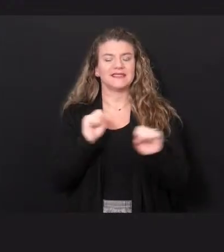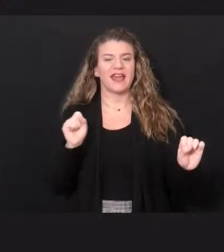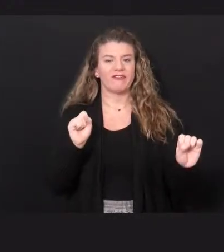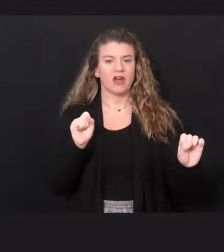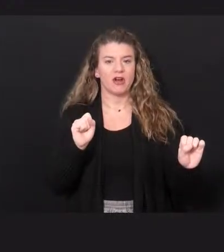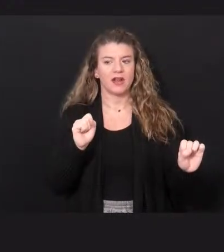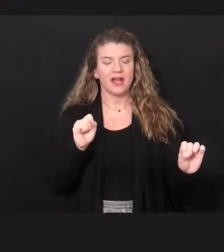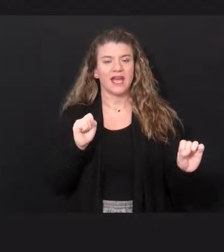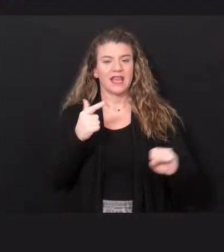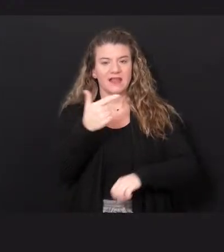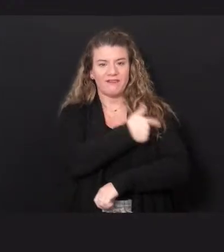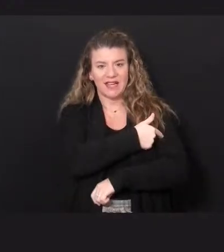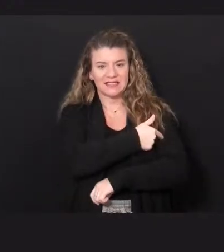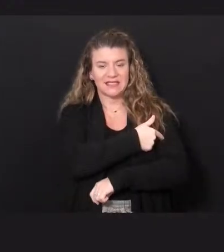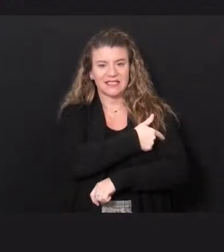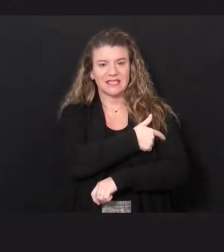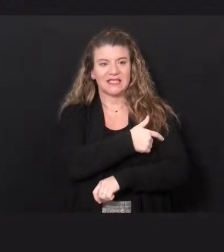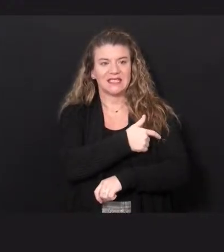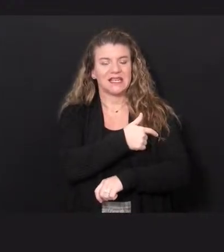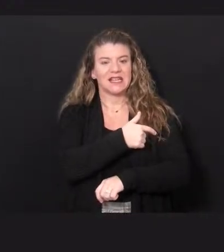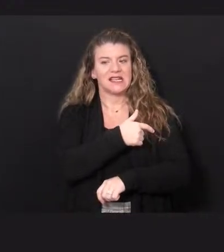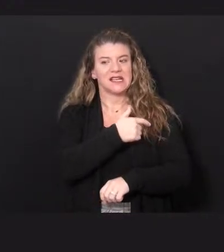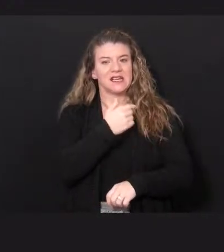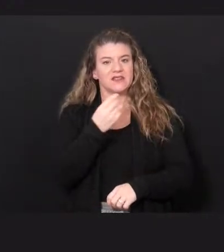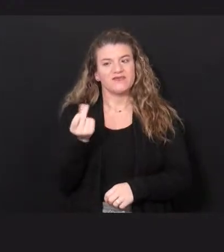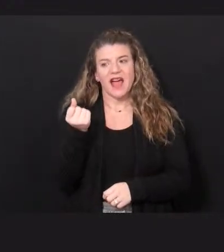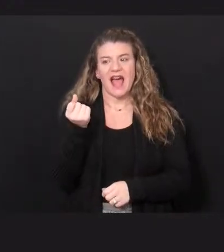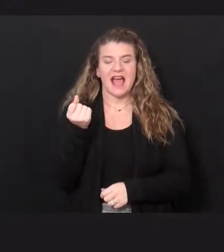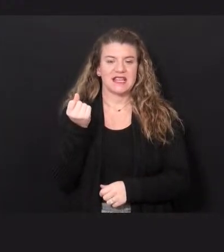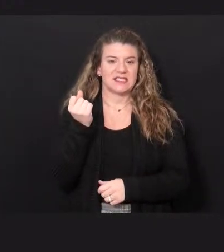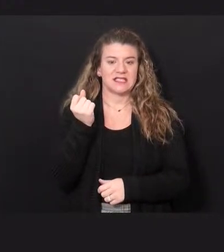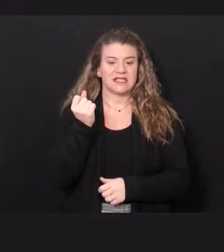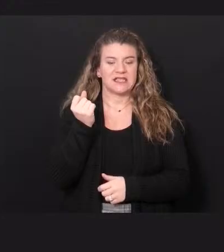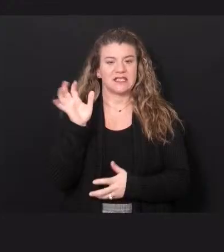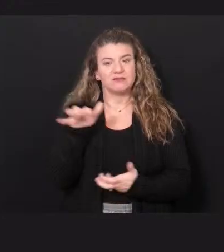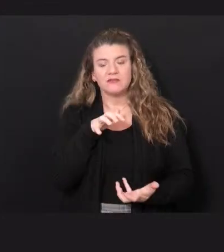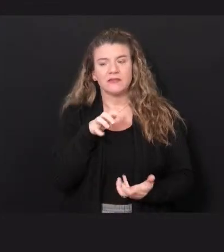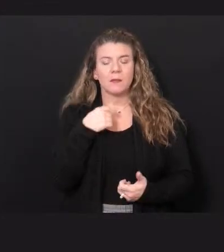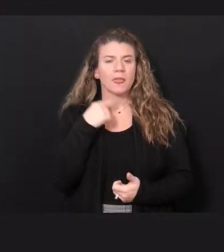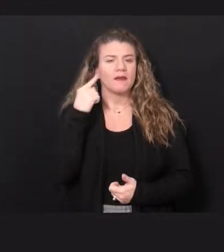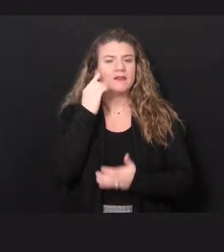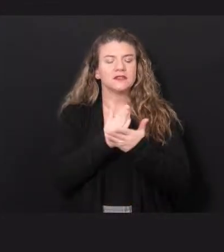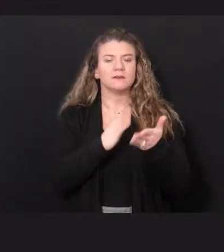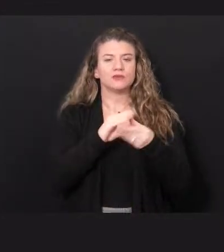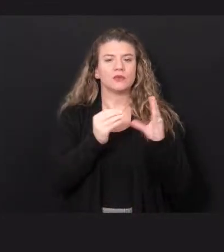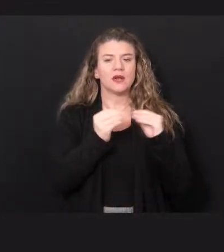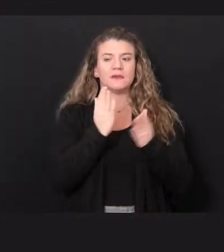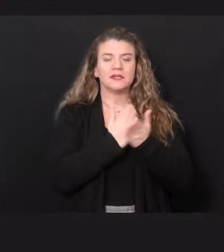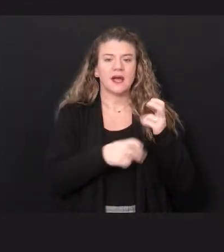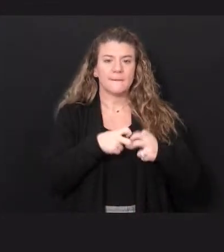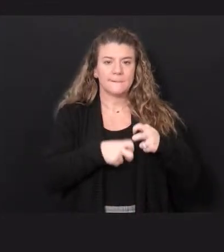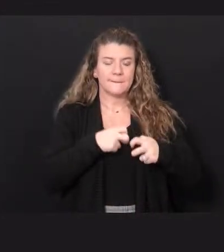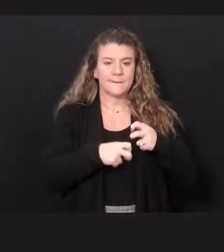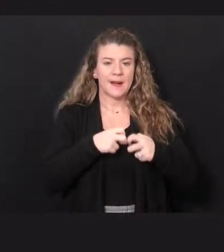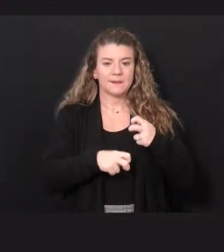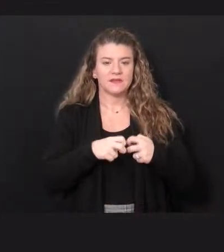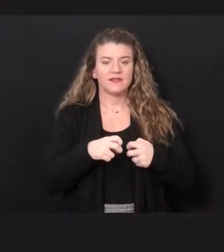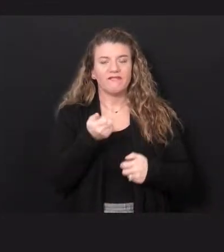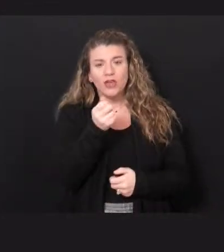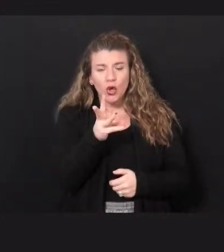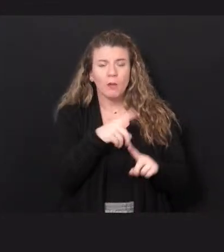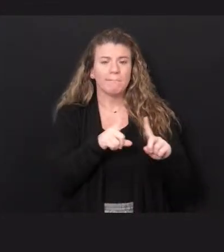the vaccine supply and the chain? We've heard some rumblings about there maybe been some problems, very, very few problems,